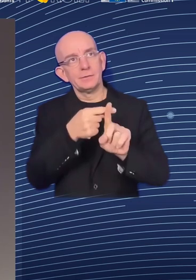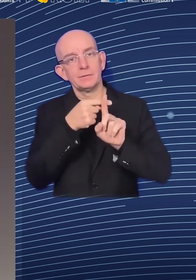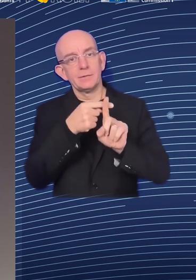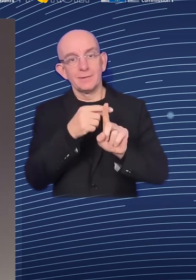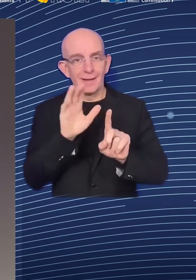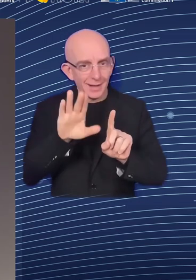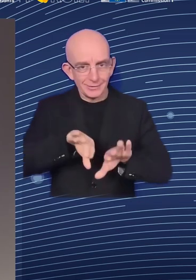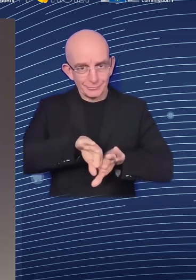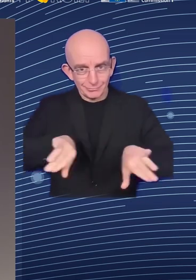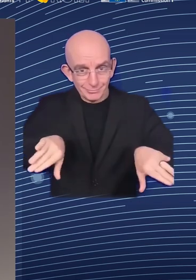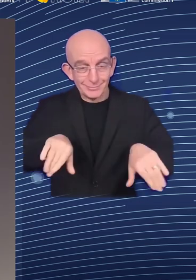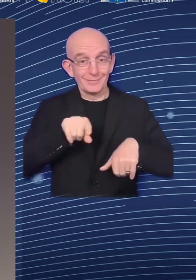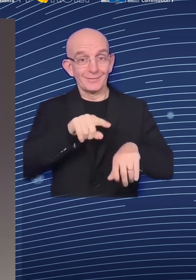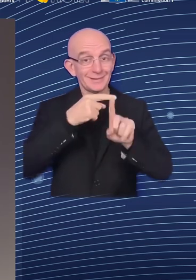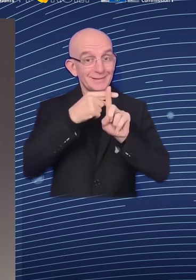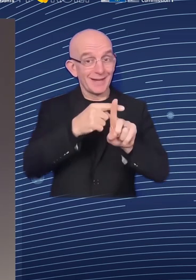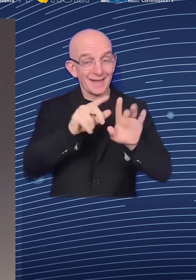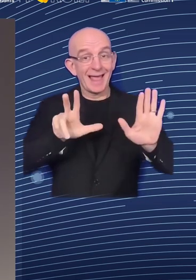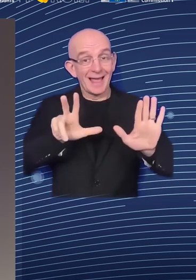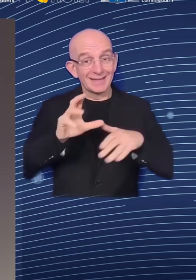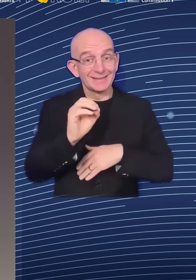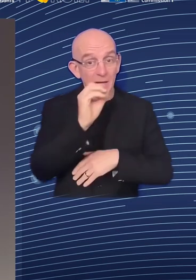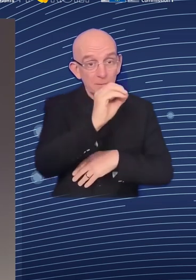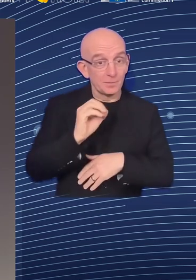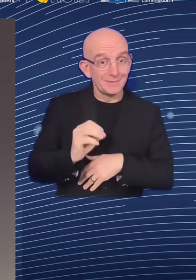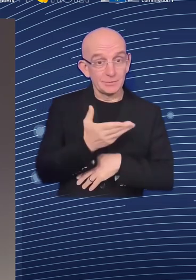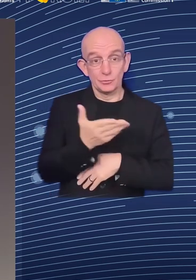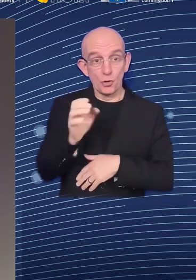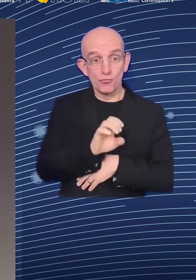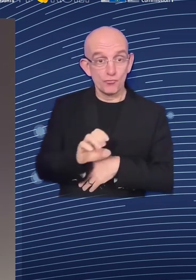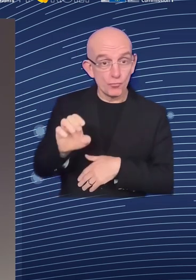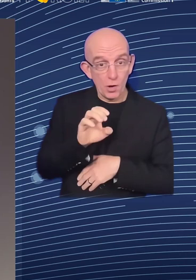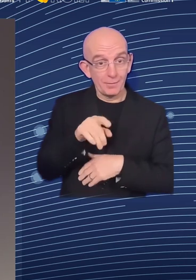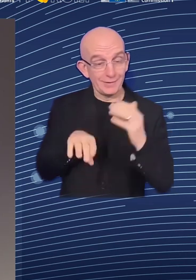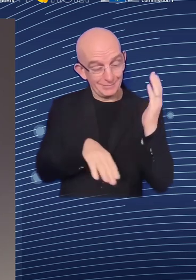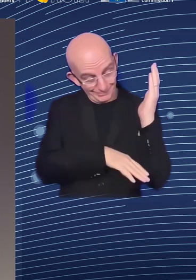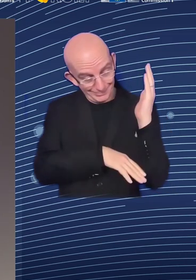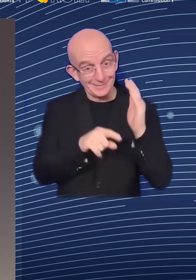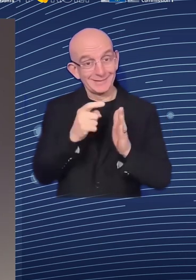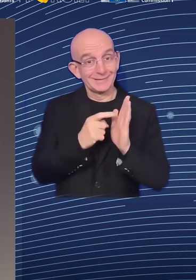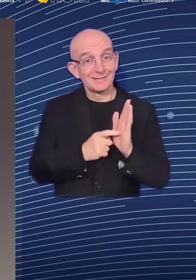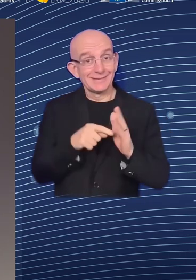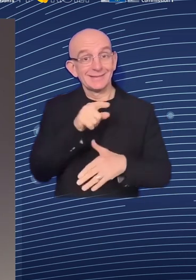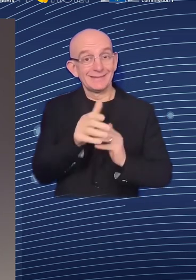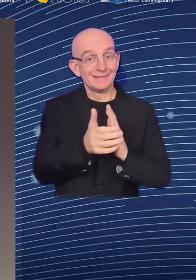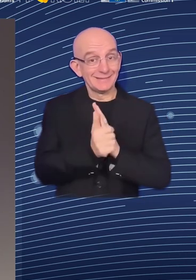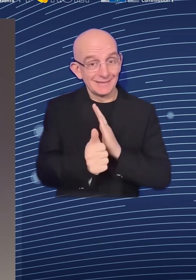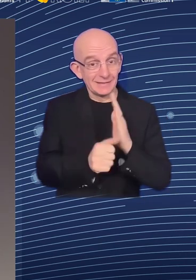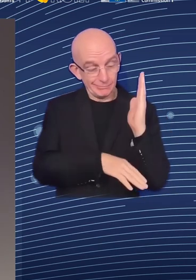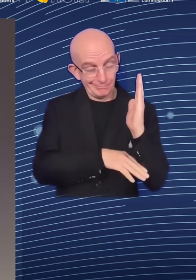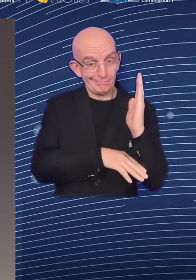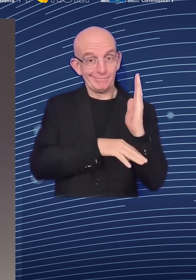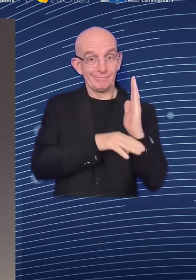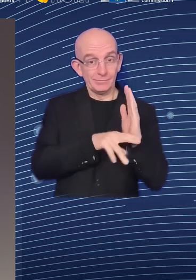ICT specialists employed with balanced representation of men and women. So to get there, the EU has put in place different initiatives. So